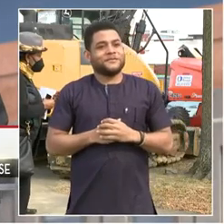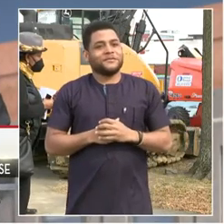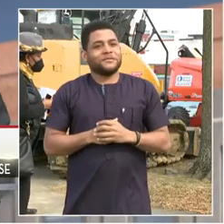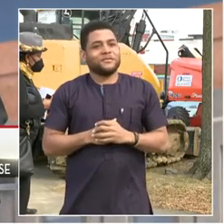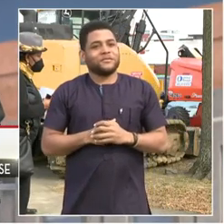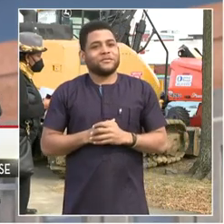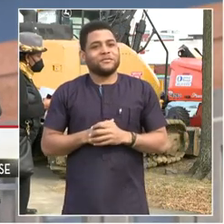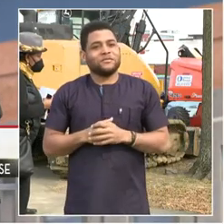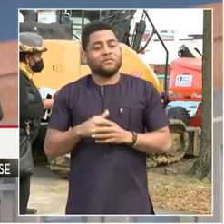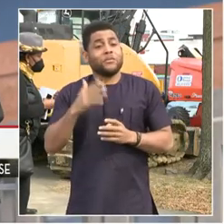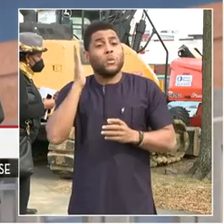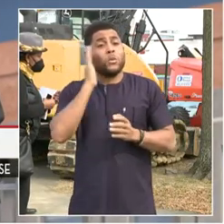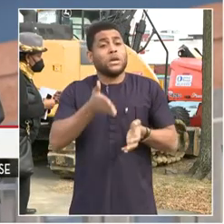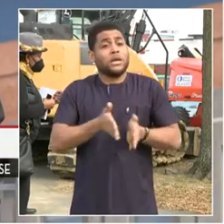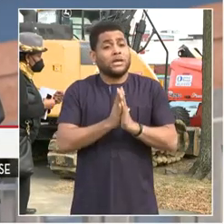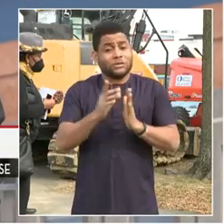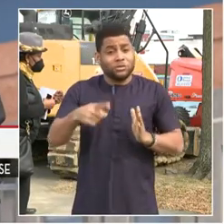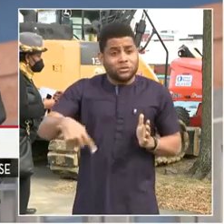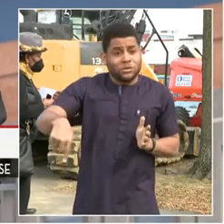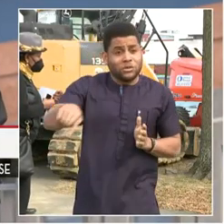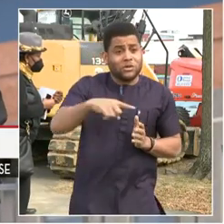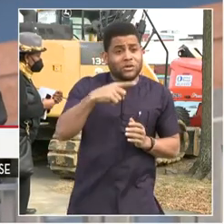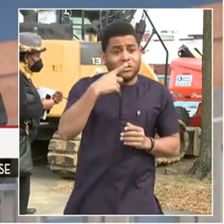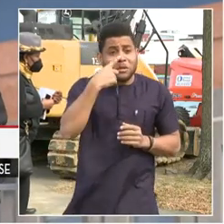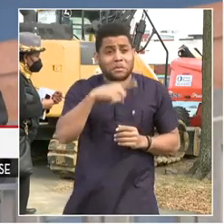if you all would join us in thanking